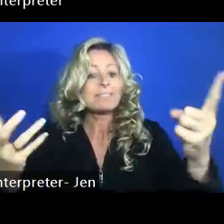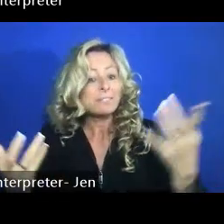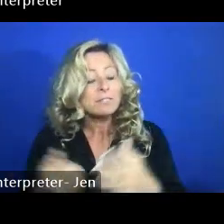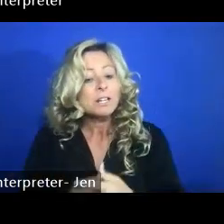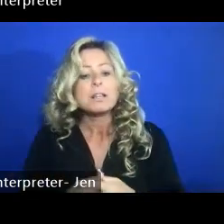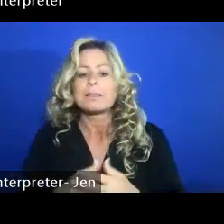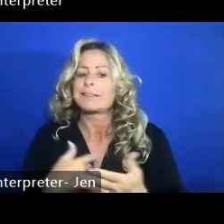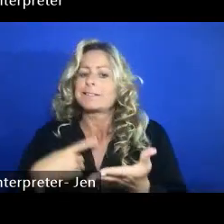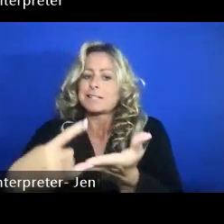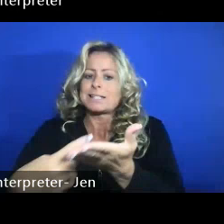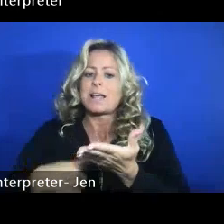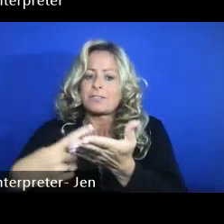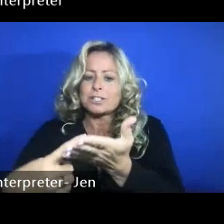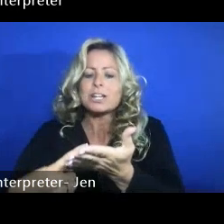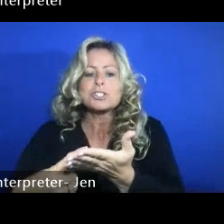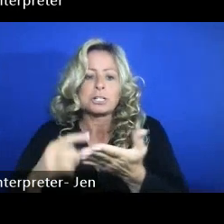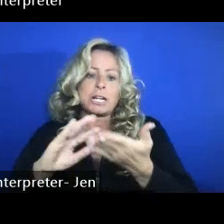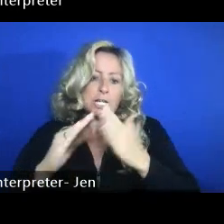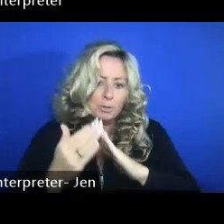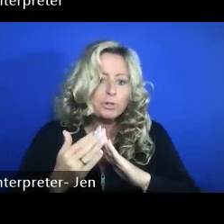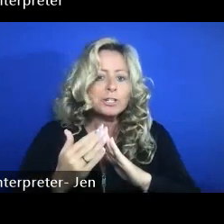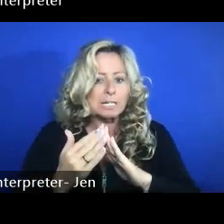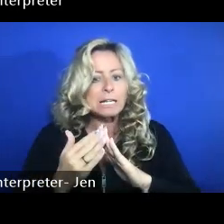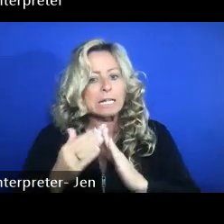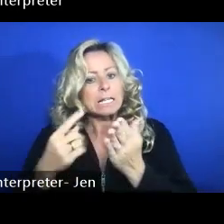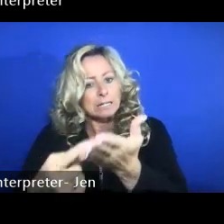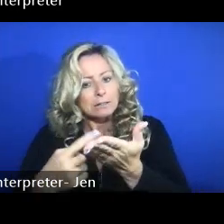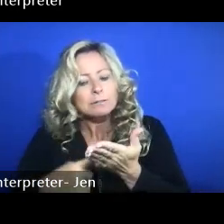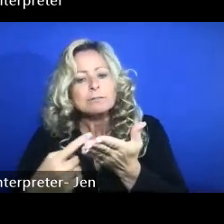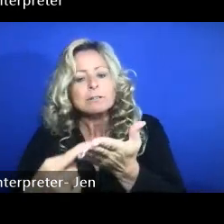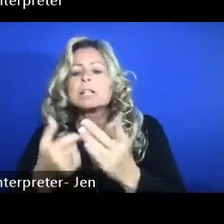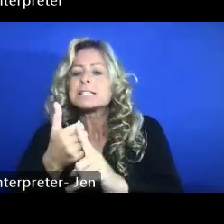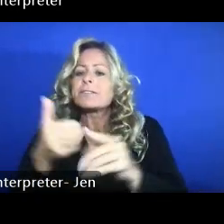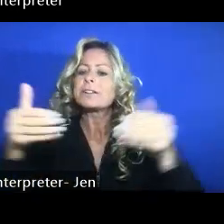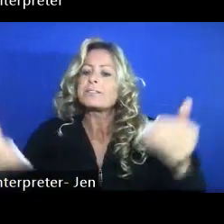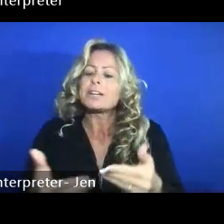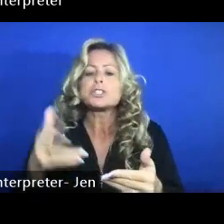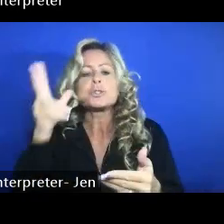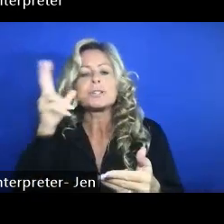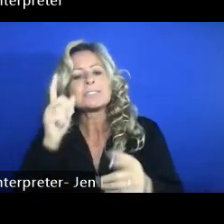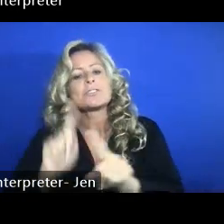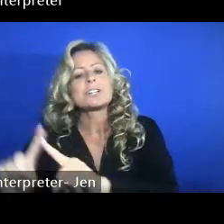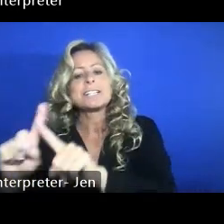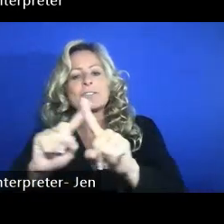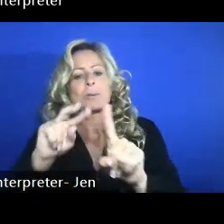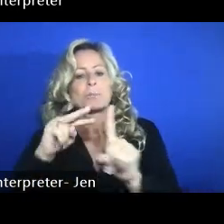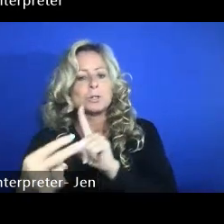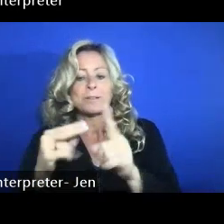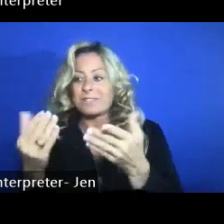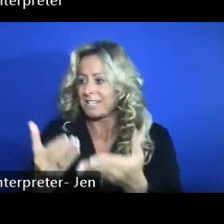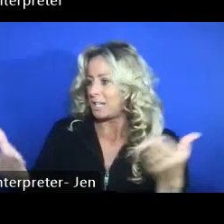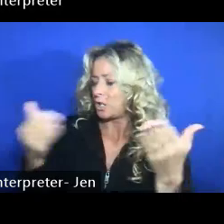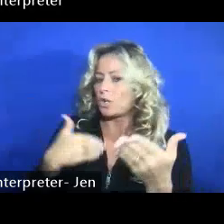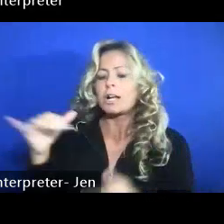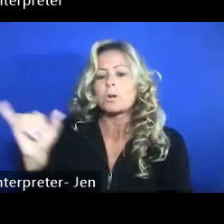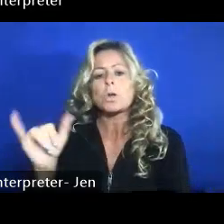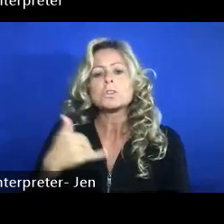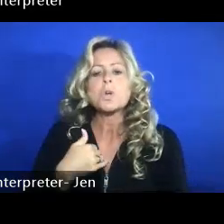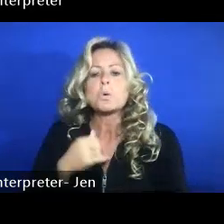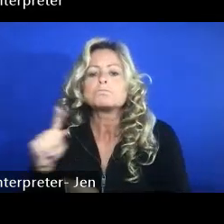is a conversation, a community conversation, and we invite you to listen to the different perspectives that are here, as well as ask